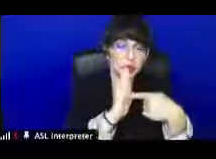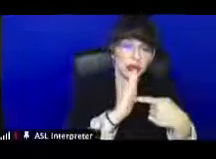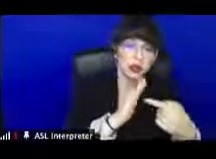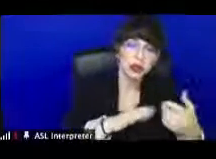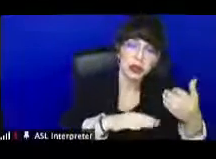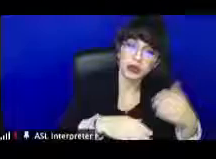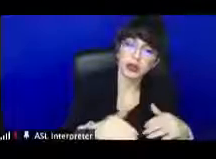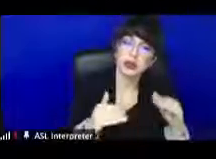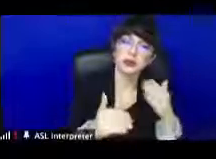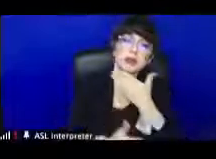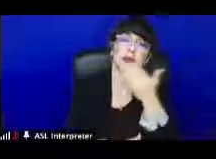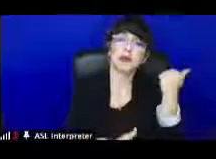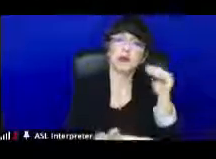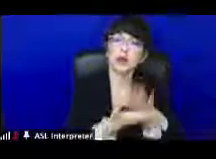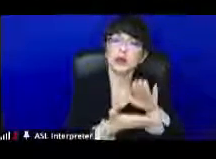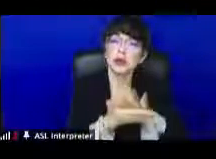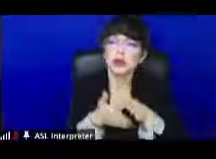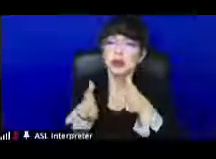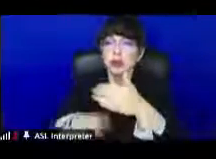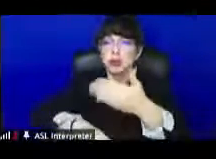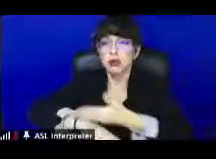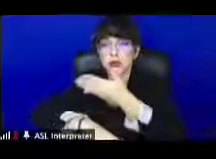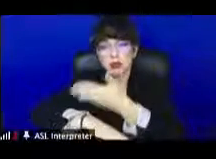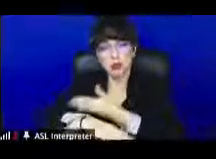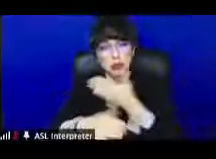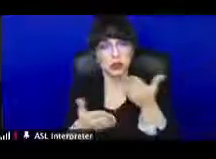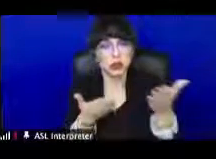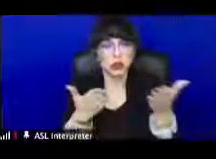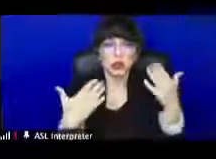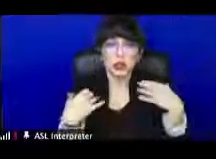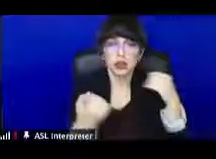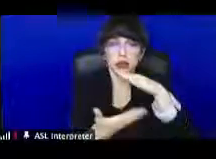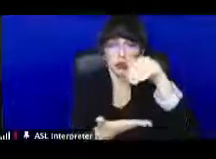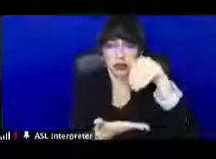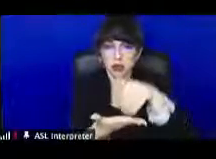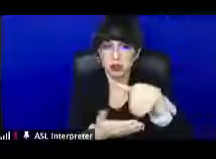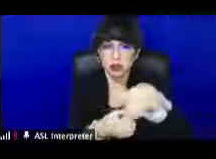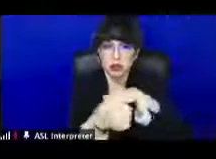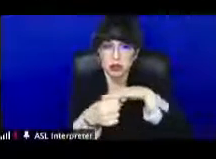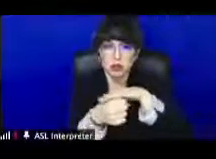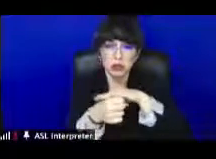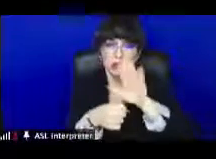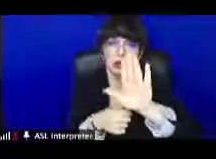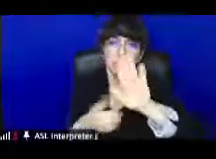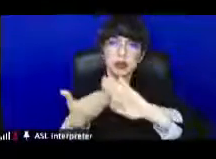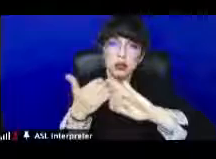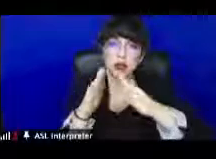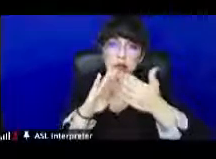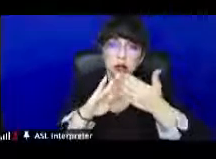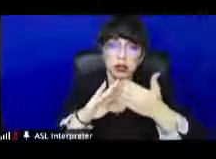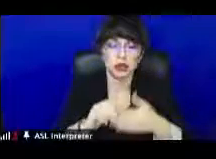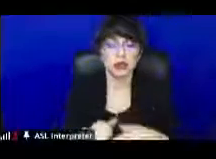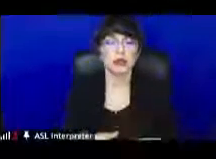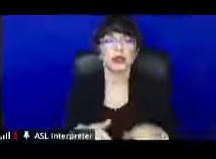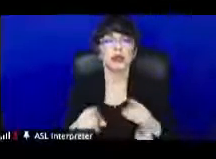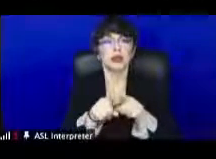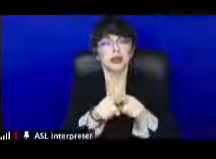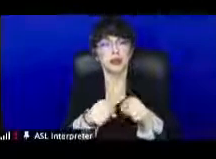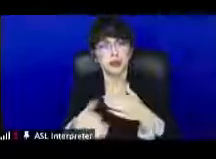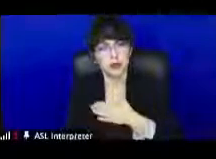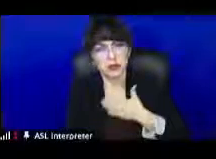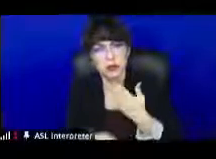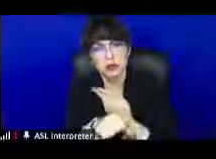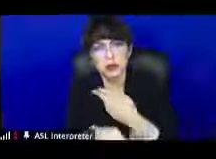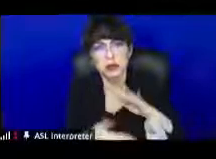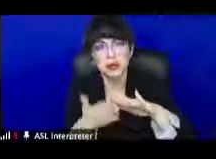health centers, for example, in your neighborhood? Also, we invite you to use the Communities of Interest